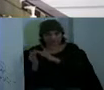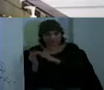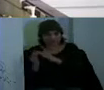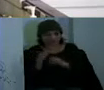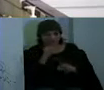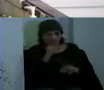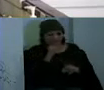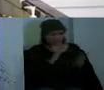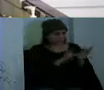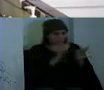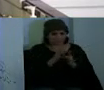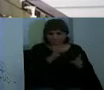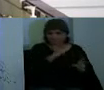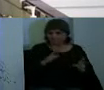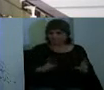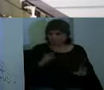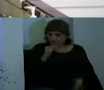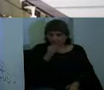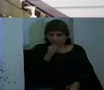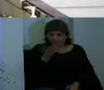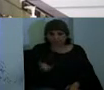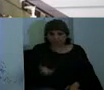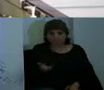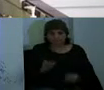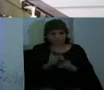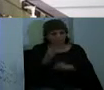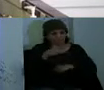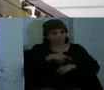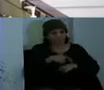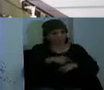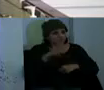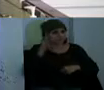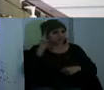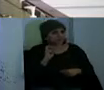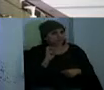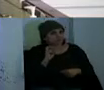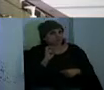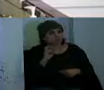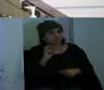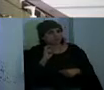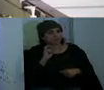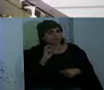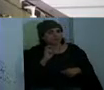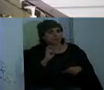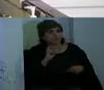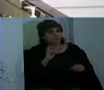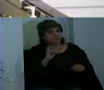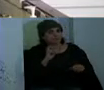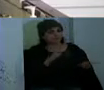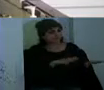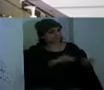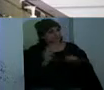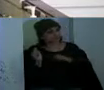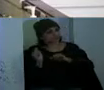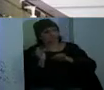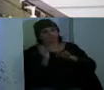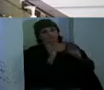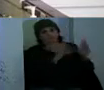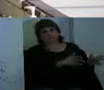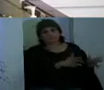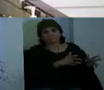is Jesus the Lord? The next time we hear of him, he's left that behind and on